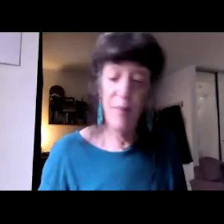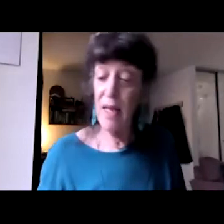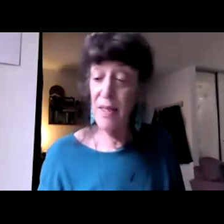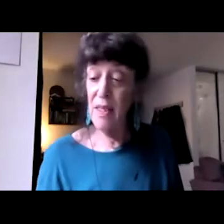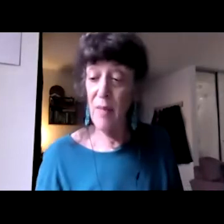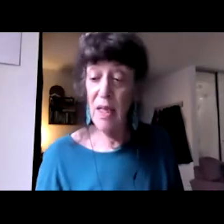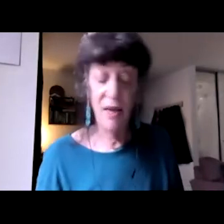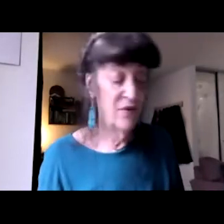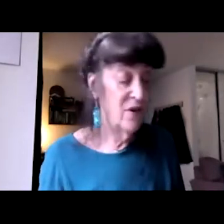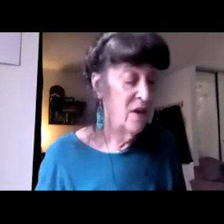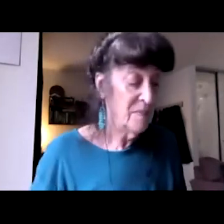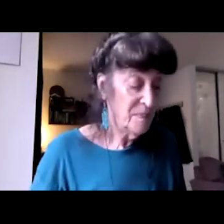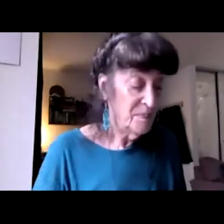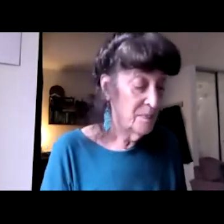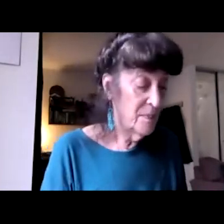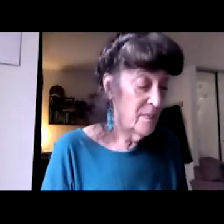create balance in my life.